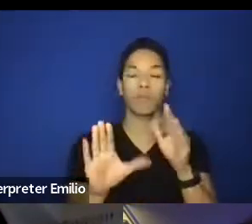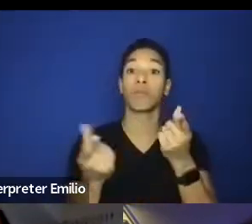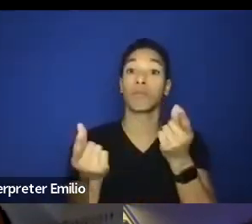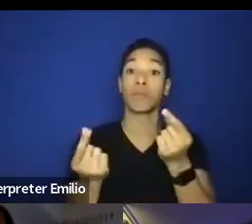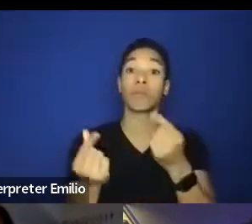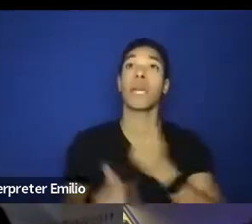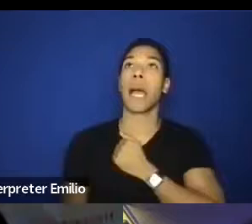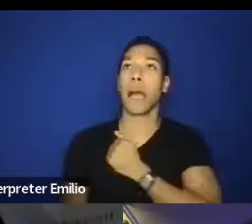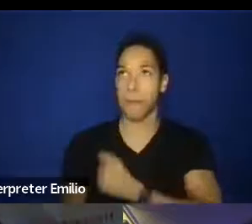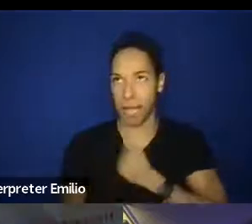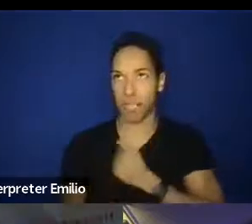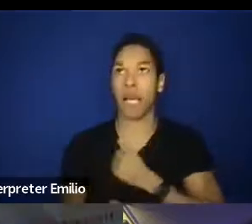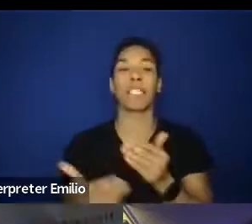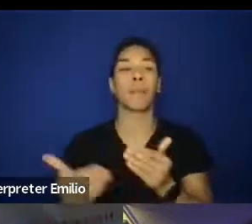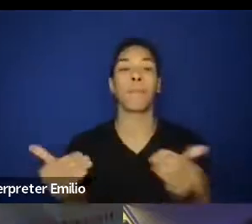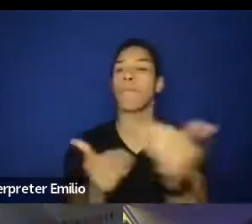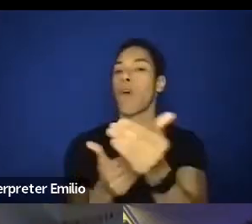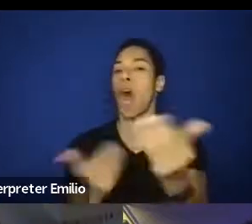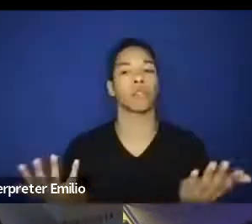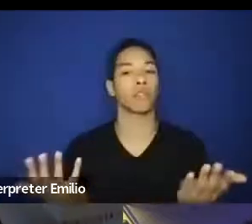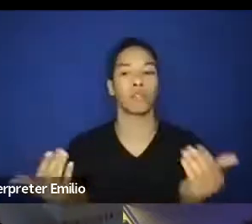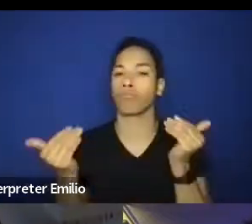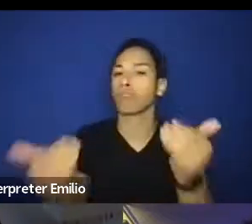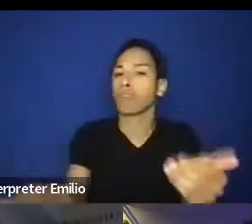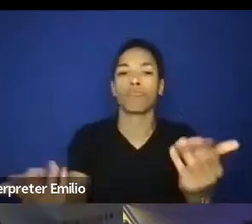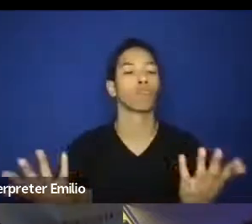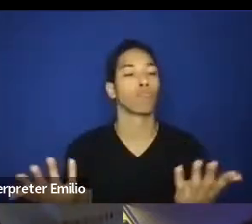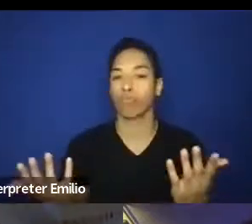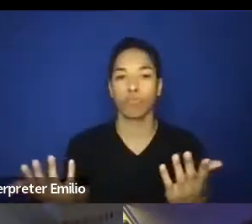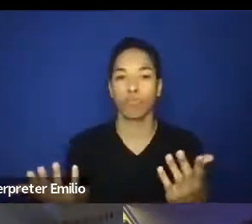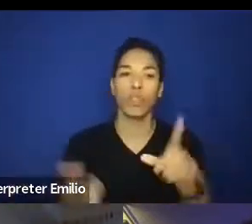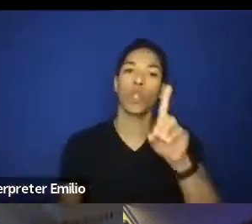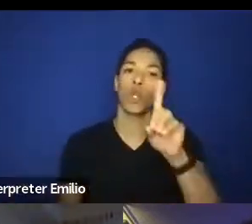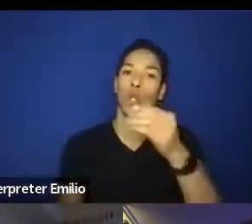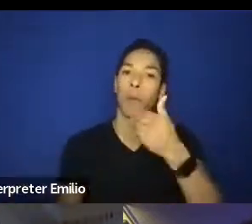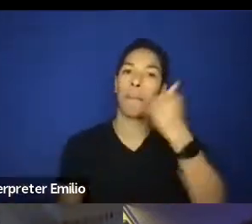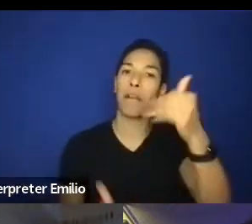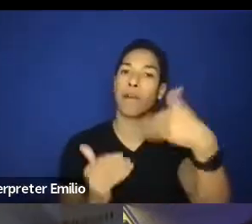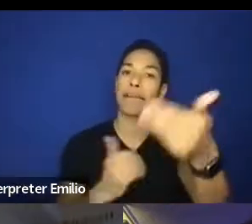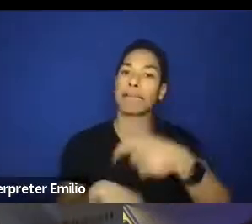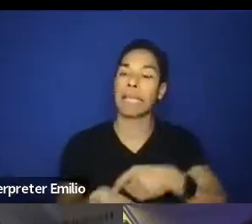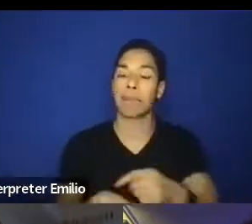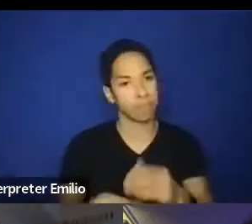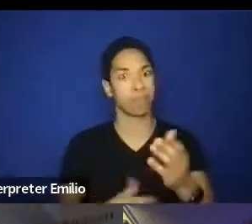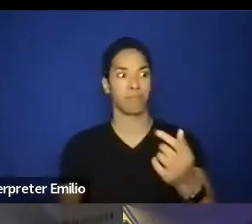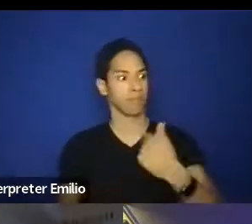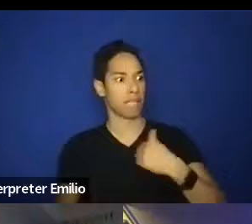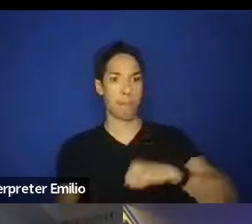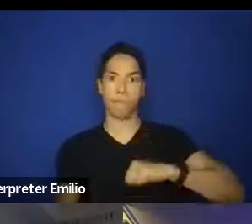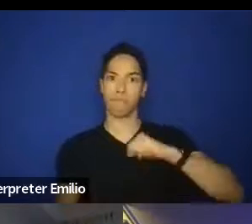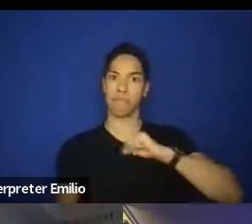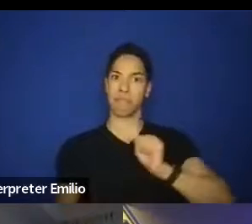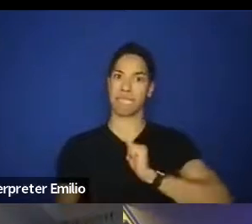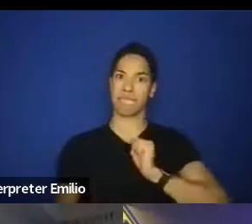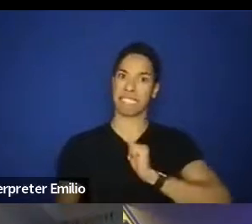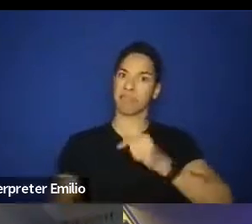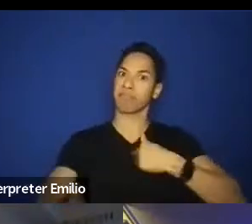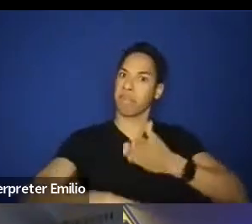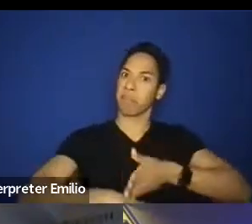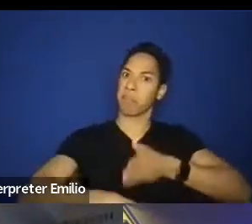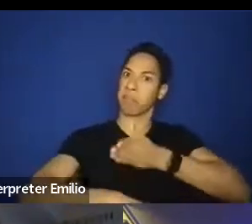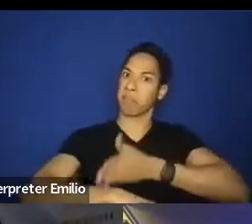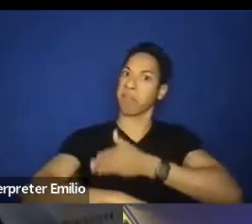on, do better the next time. And I can honestly say I've been proud of how I'm getting better at